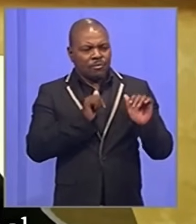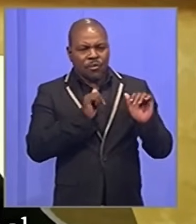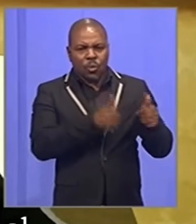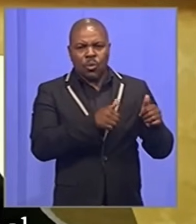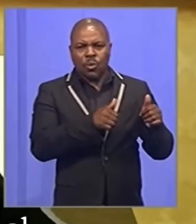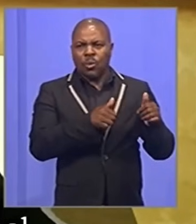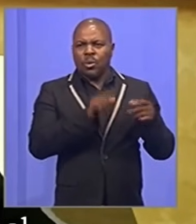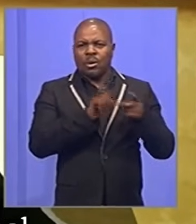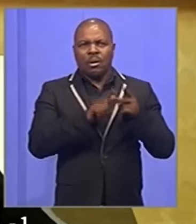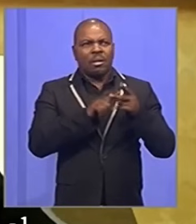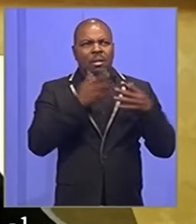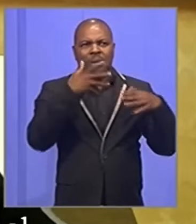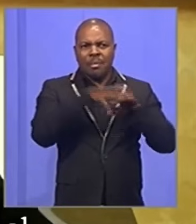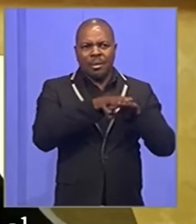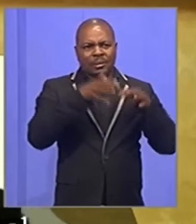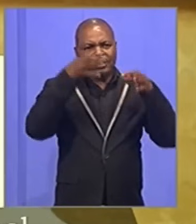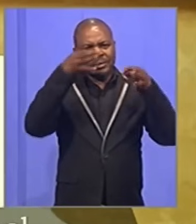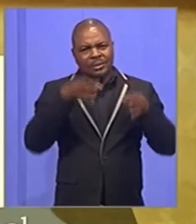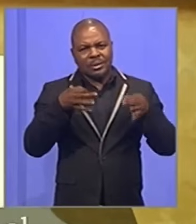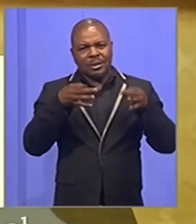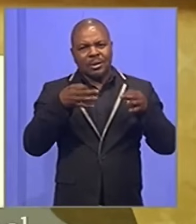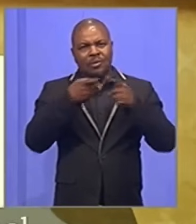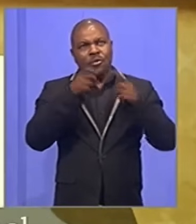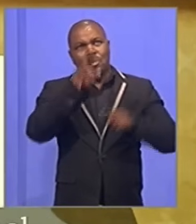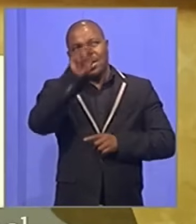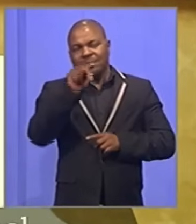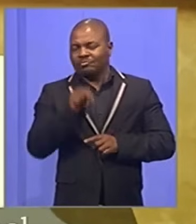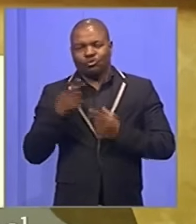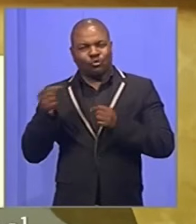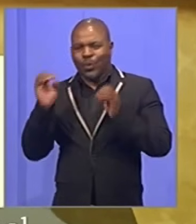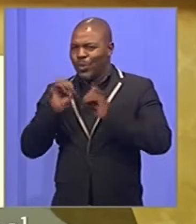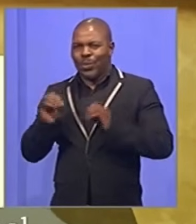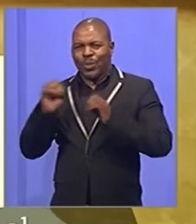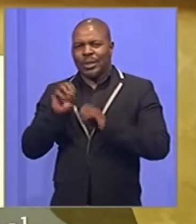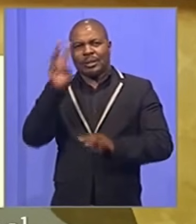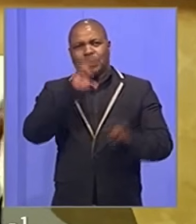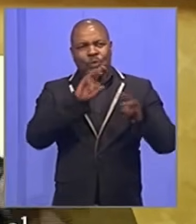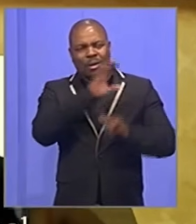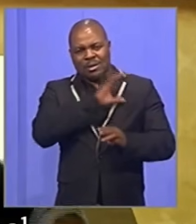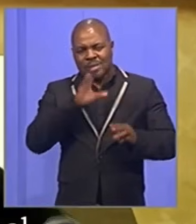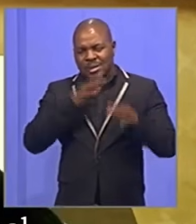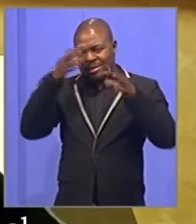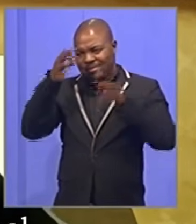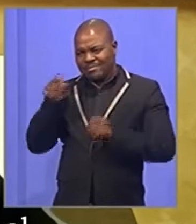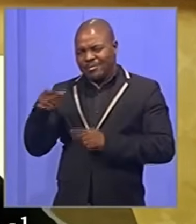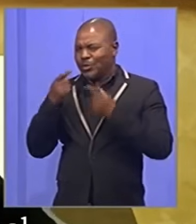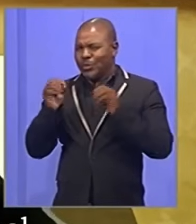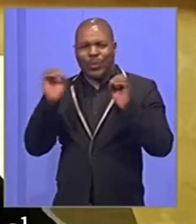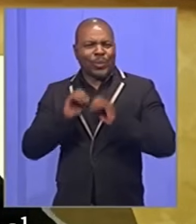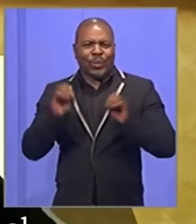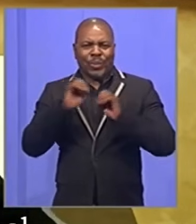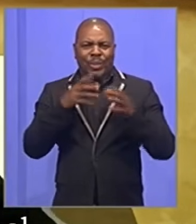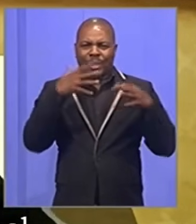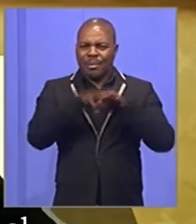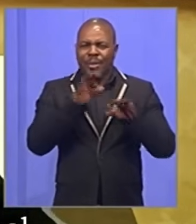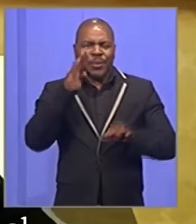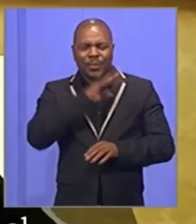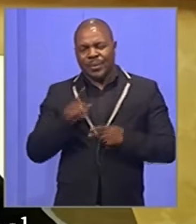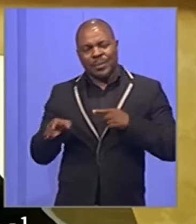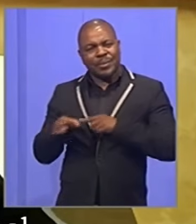and implement decisions that are taken at the UN, the Security Council, or in other world